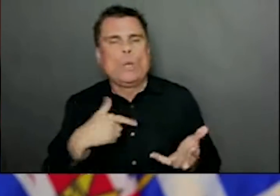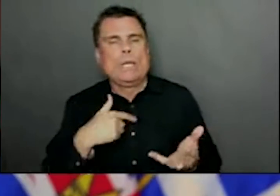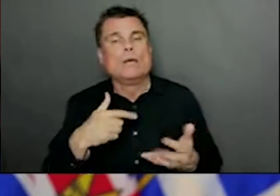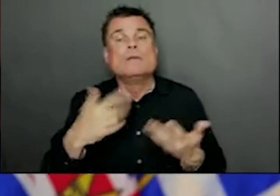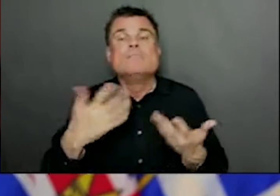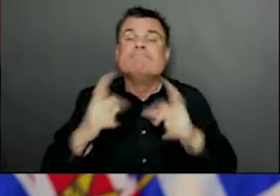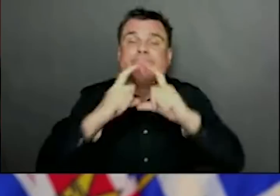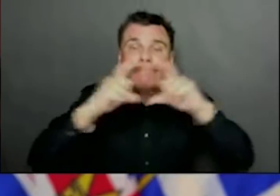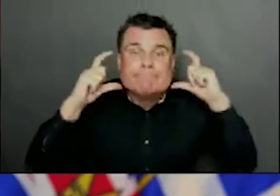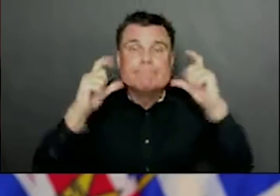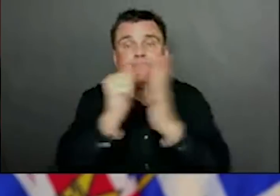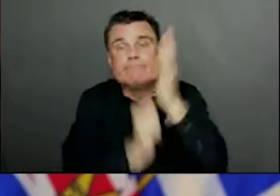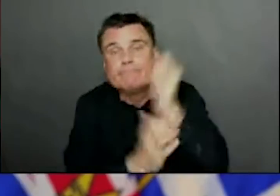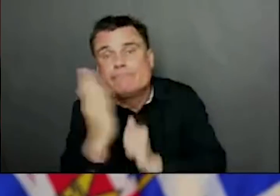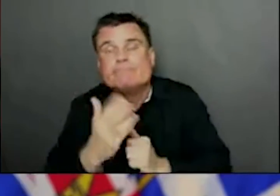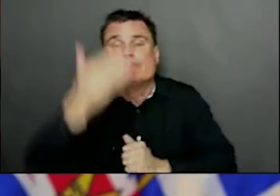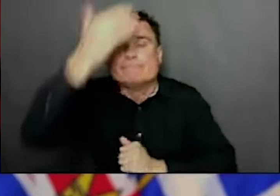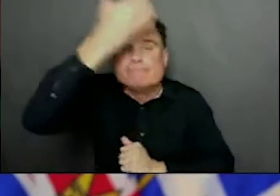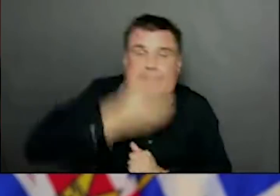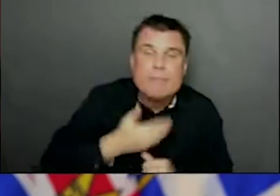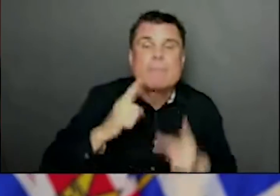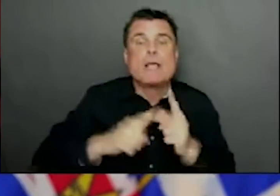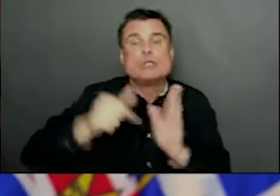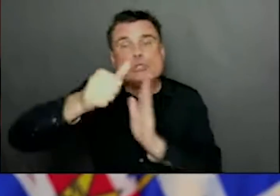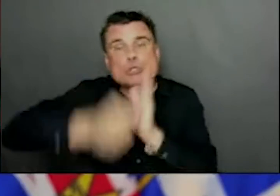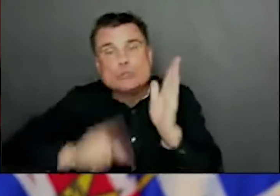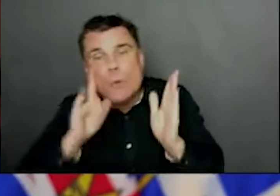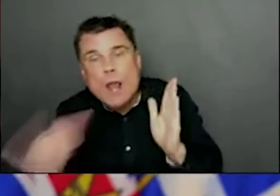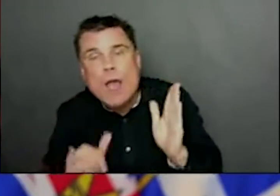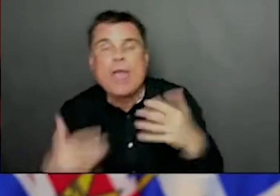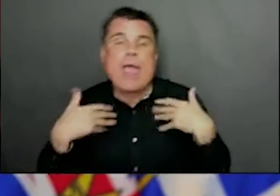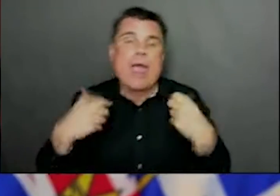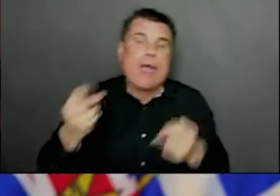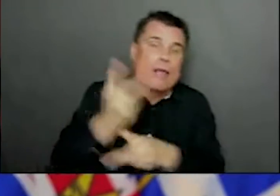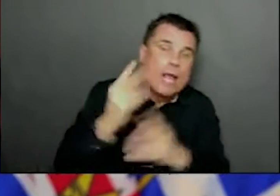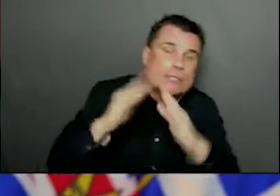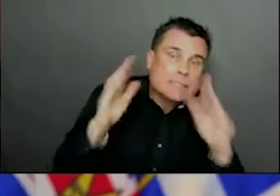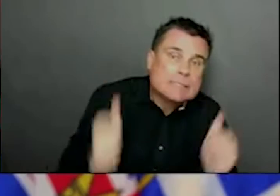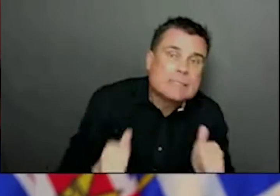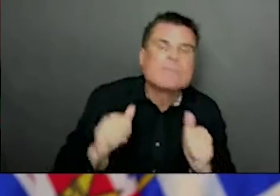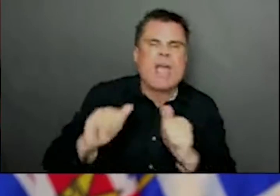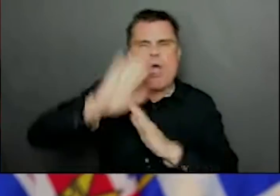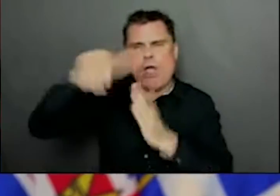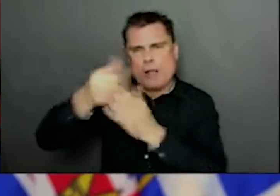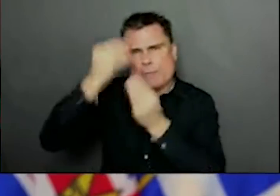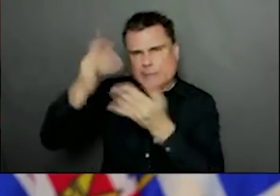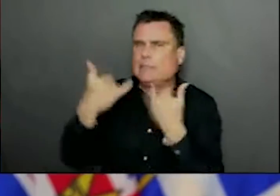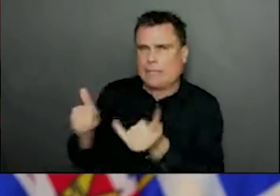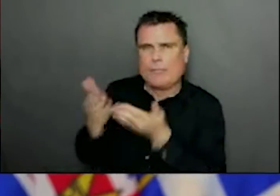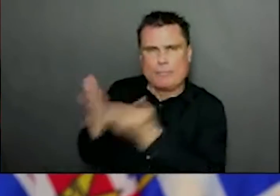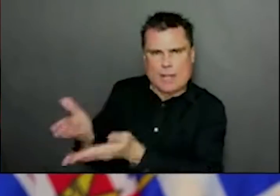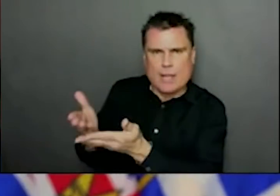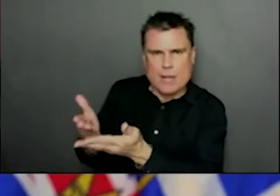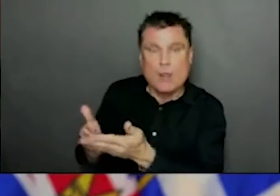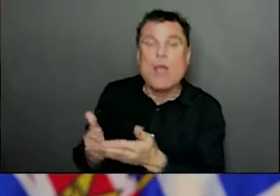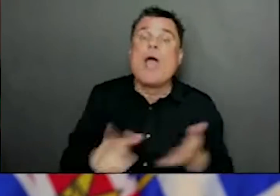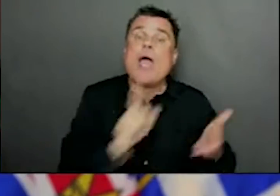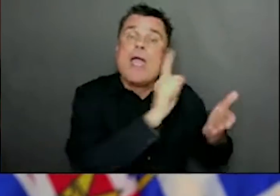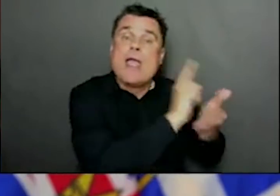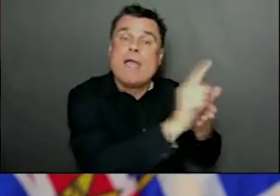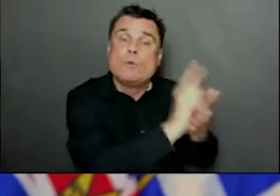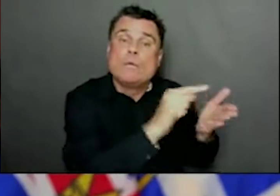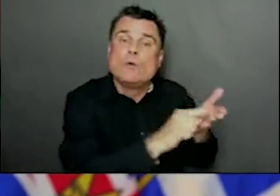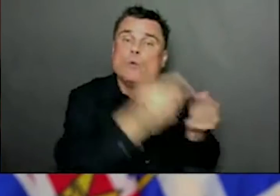Our weekly surveillance report from BC CDC comes out on Wednesdays, and that has the details around ages